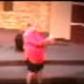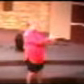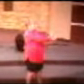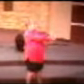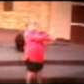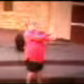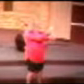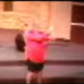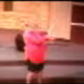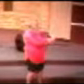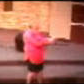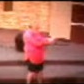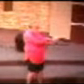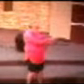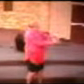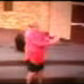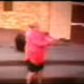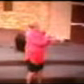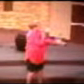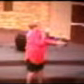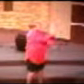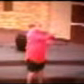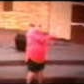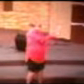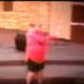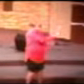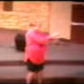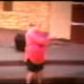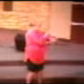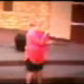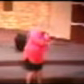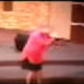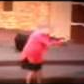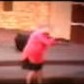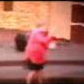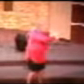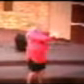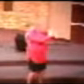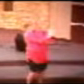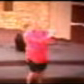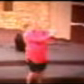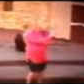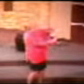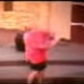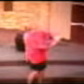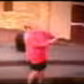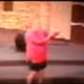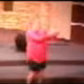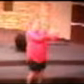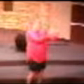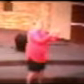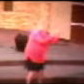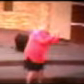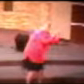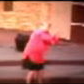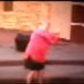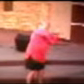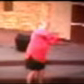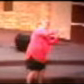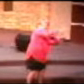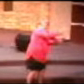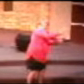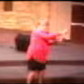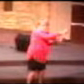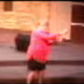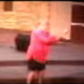in a few days you will be baptized with the Holy Spirit." Then they gathered around him and asked, "Lord,